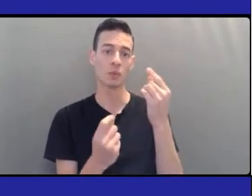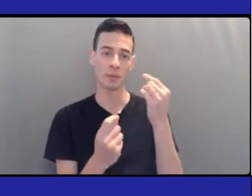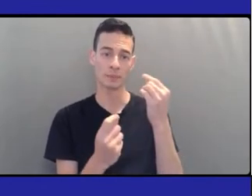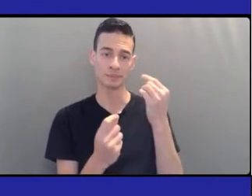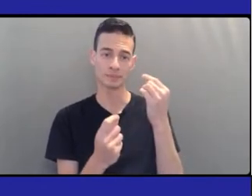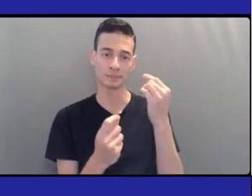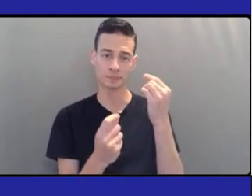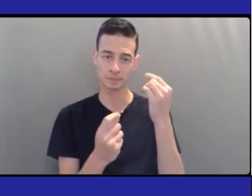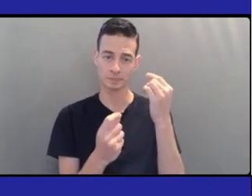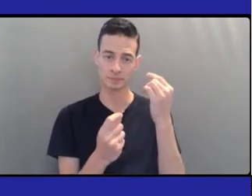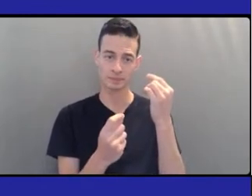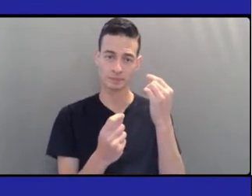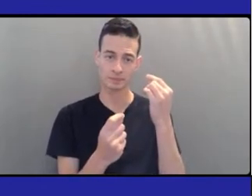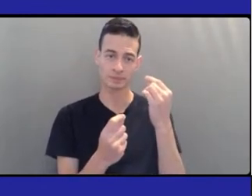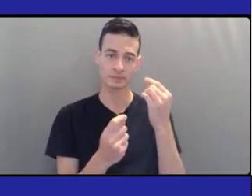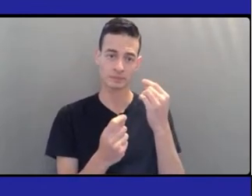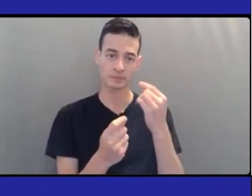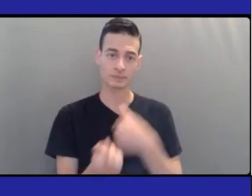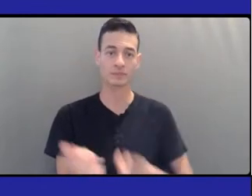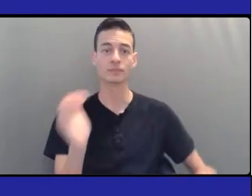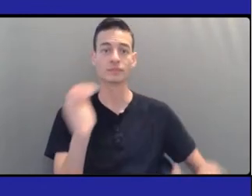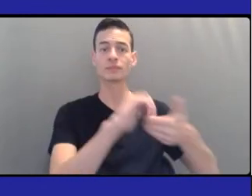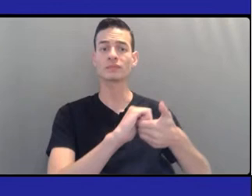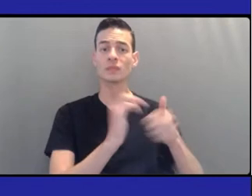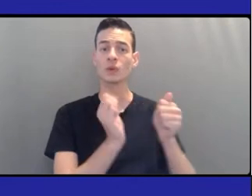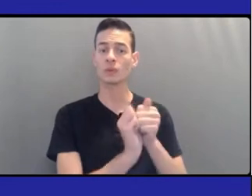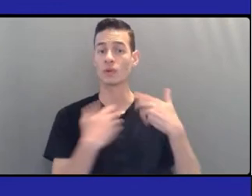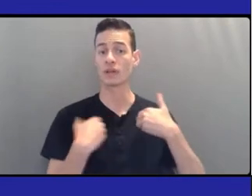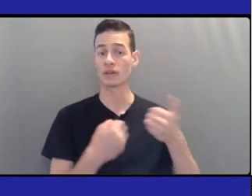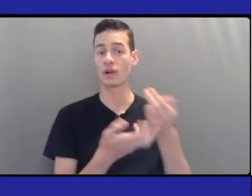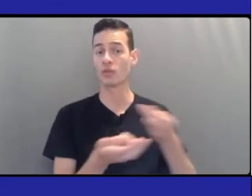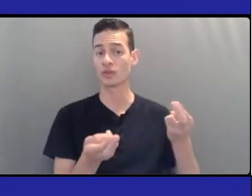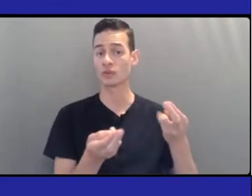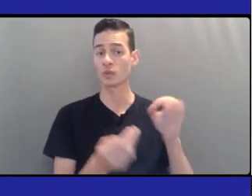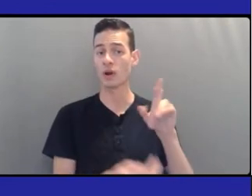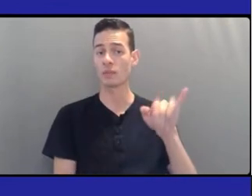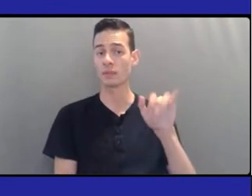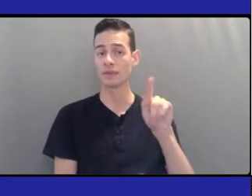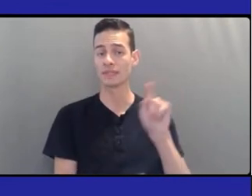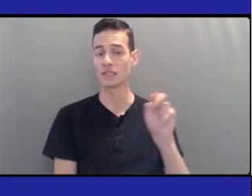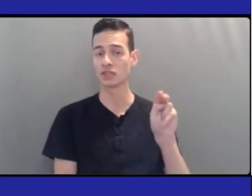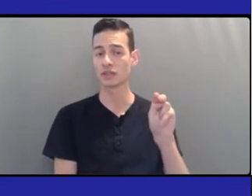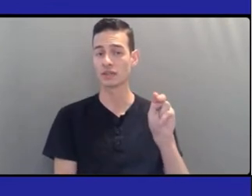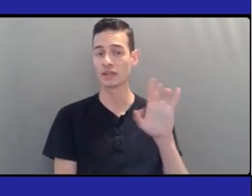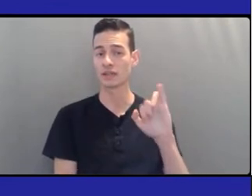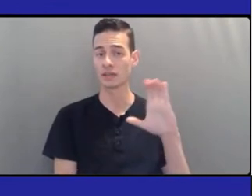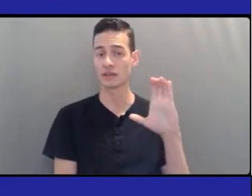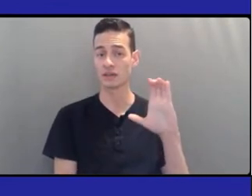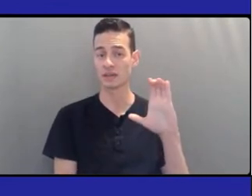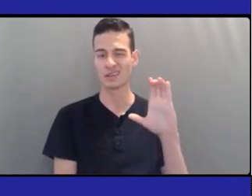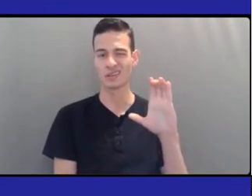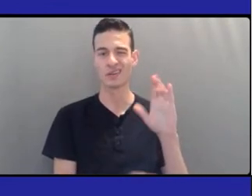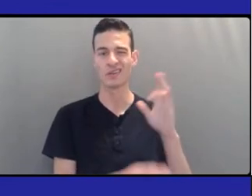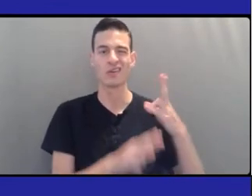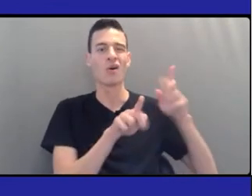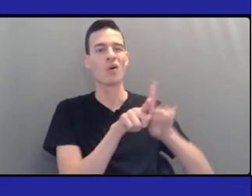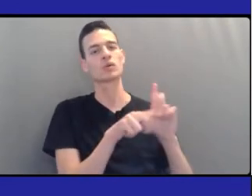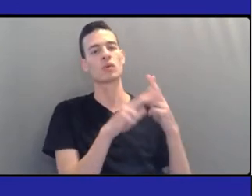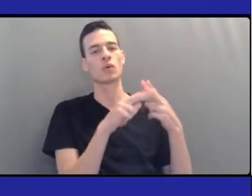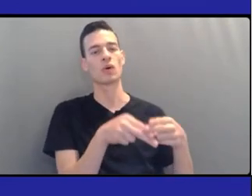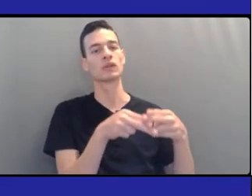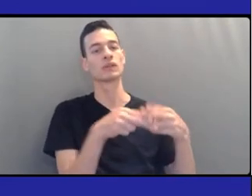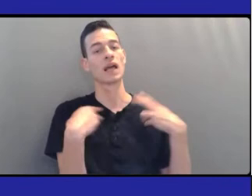Resources Optimization Inc., Health ROI, for coding denials management services for an amount not to